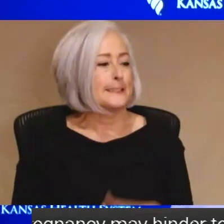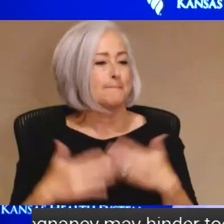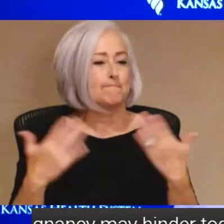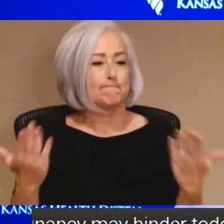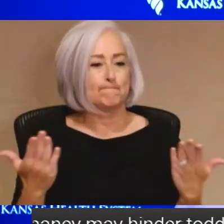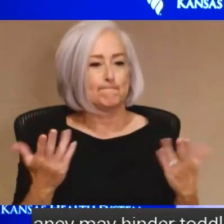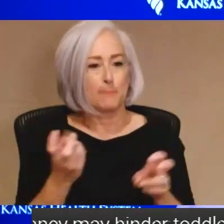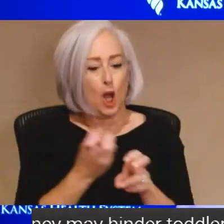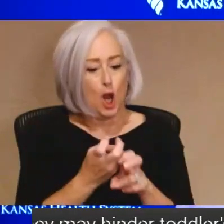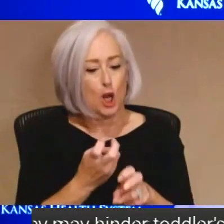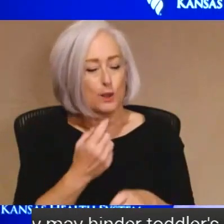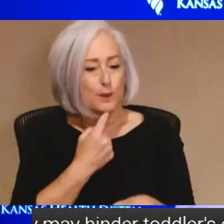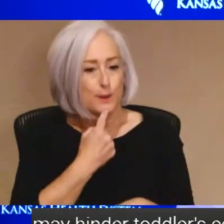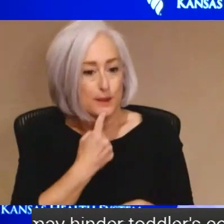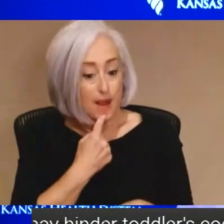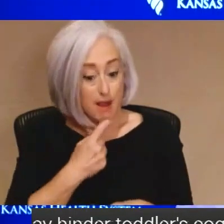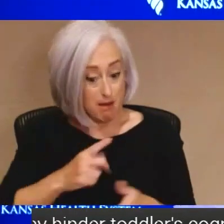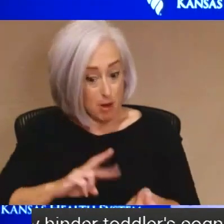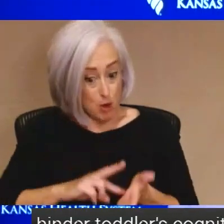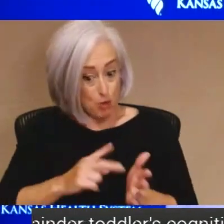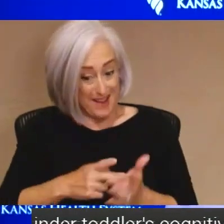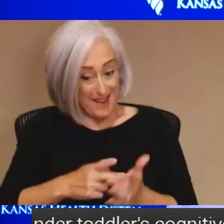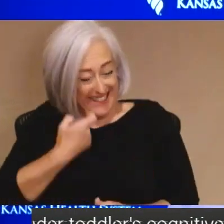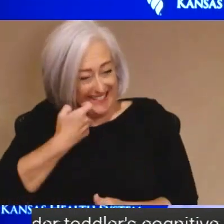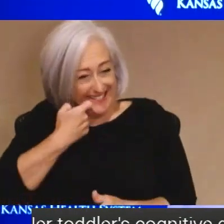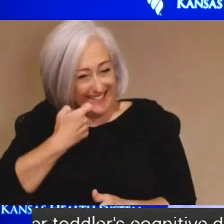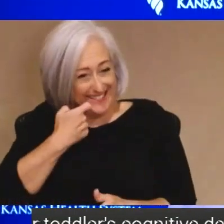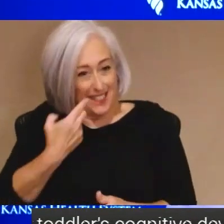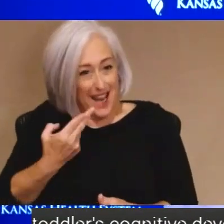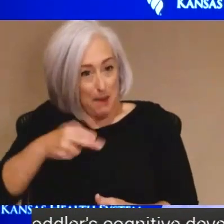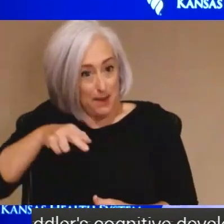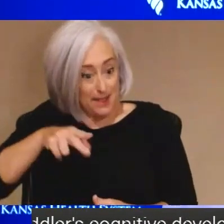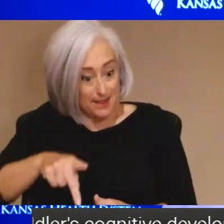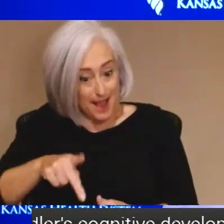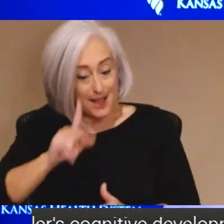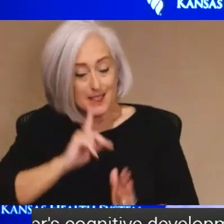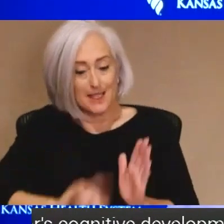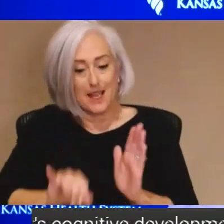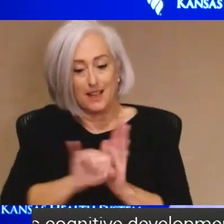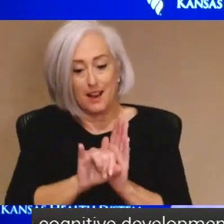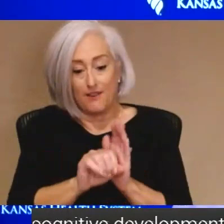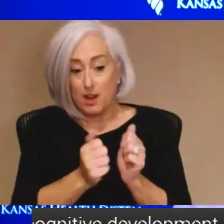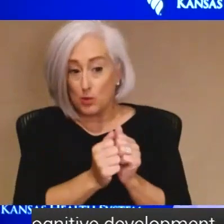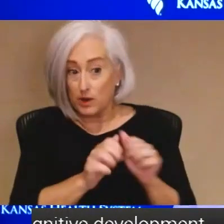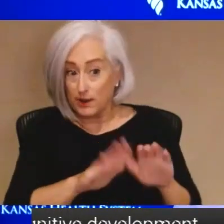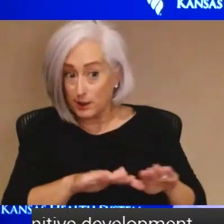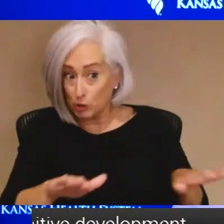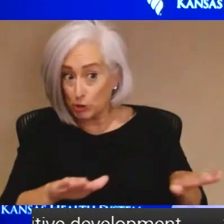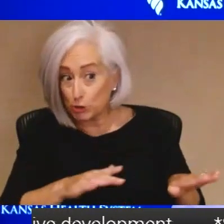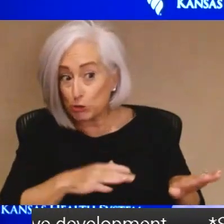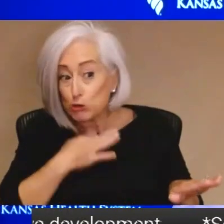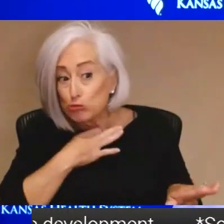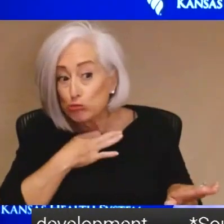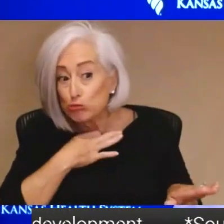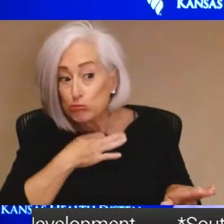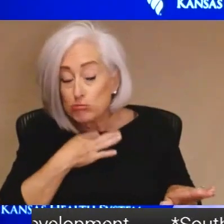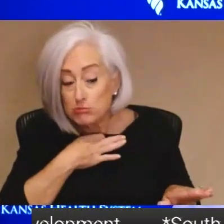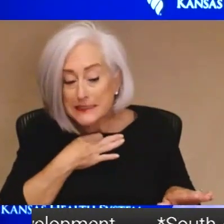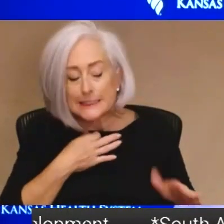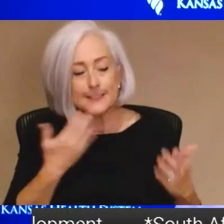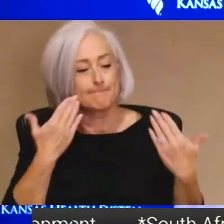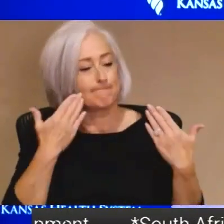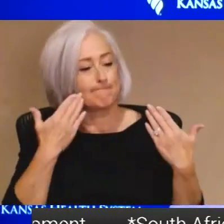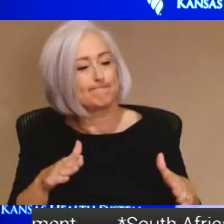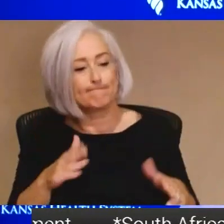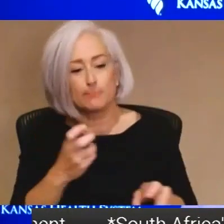the hepatitis that we are seeing now that is being identified in children? I think that's difficult to say. I mean, we know, just as